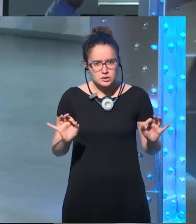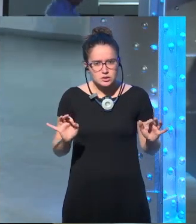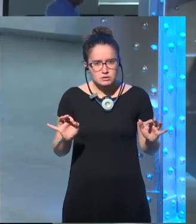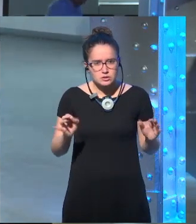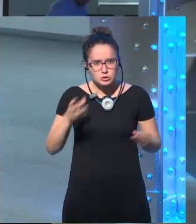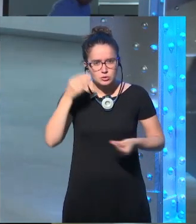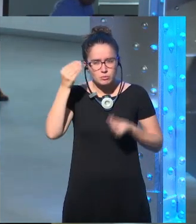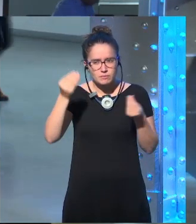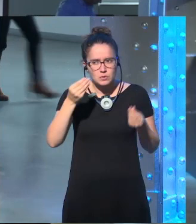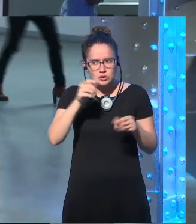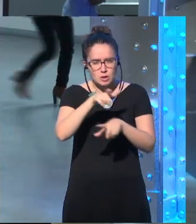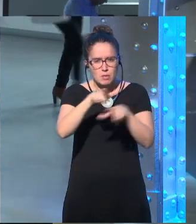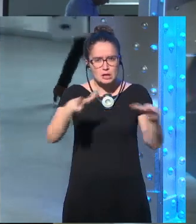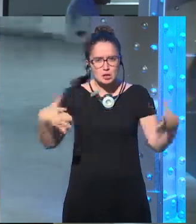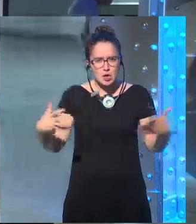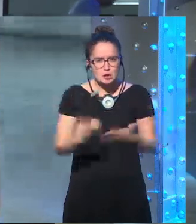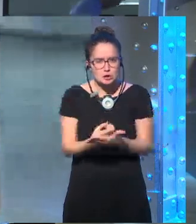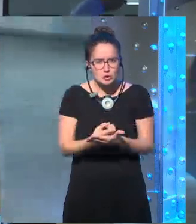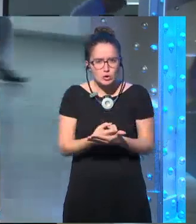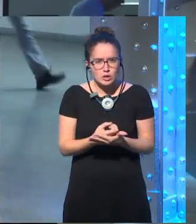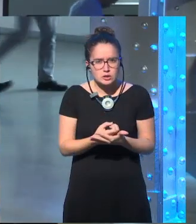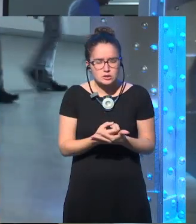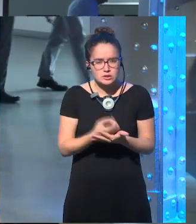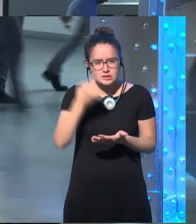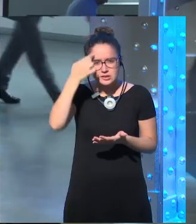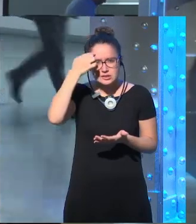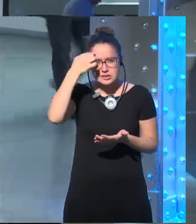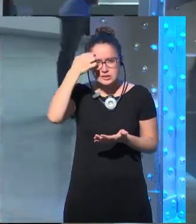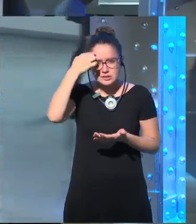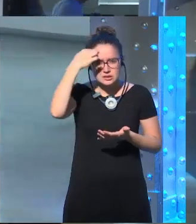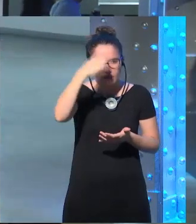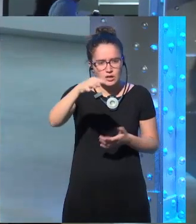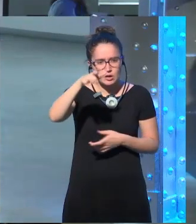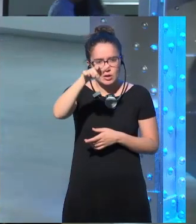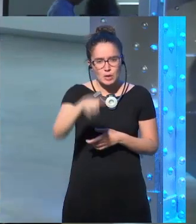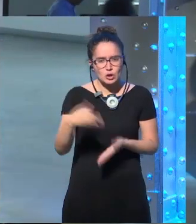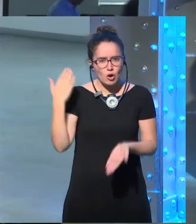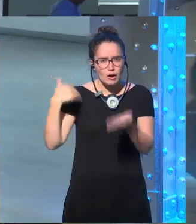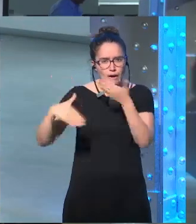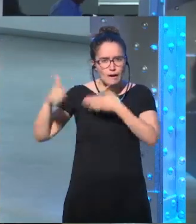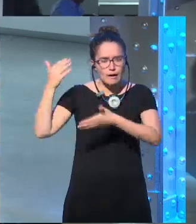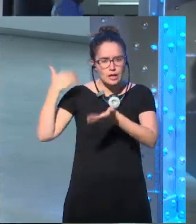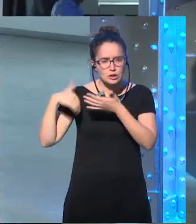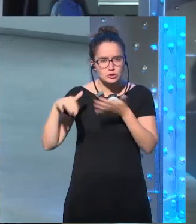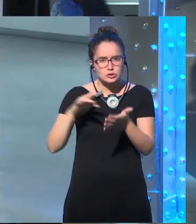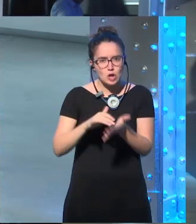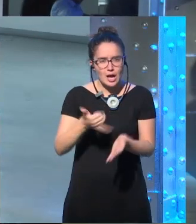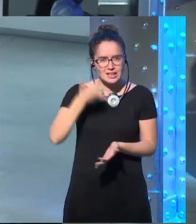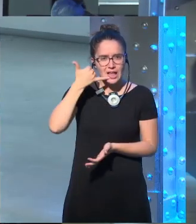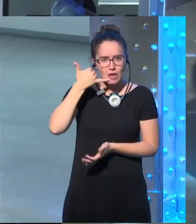as a switchboard operator, an elevator operator, a laundress, a